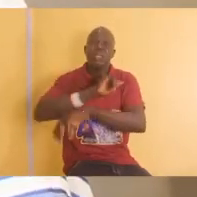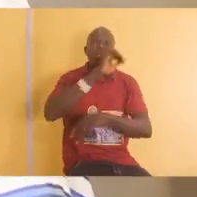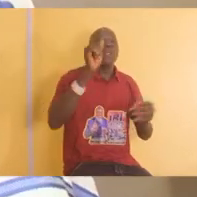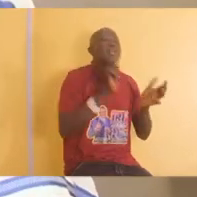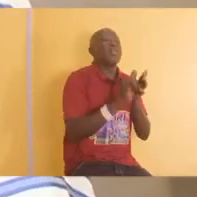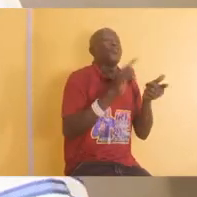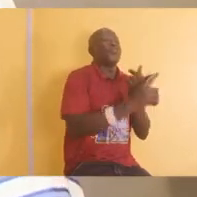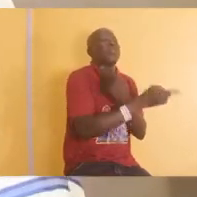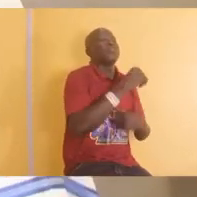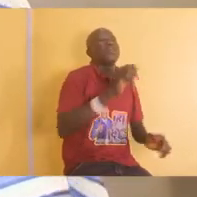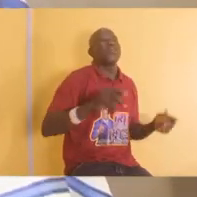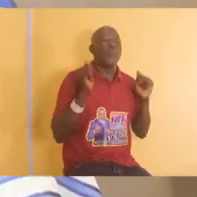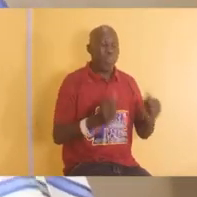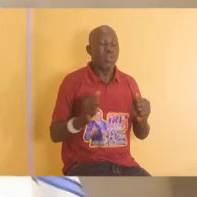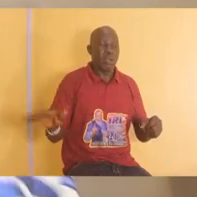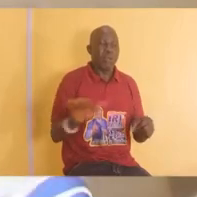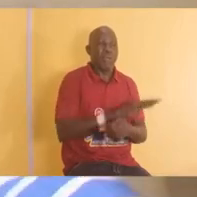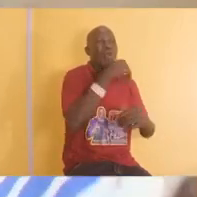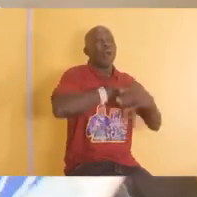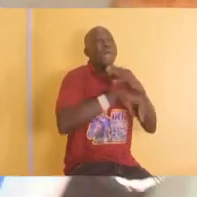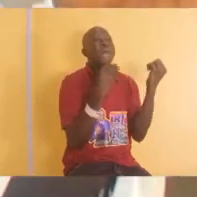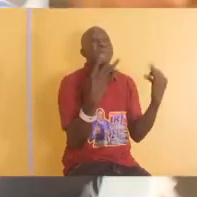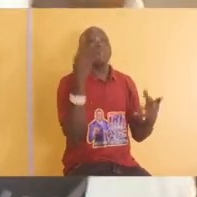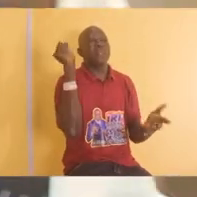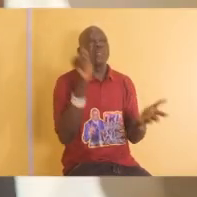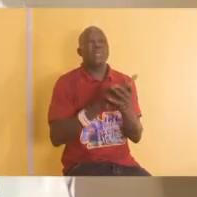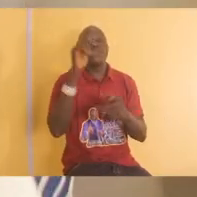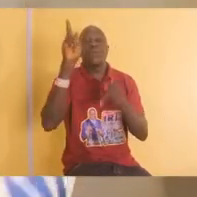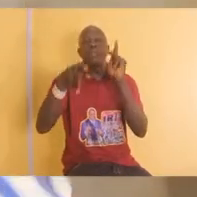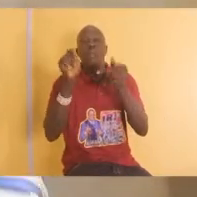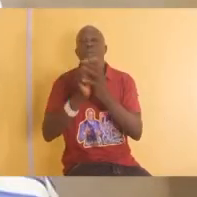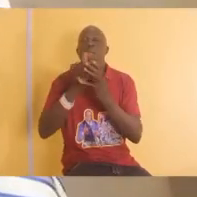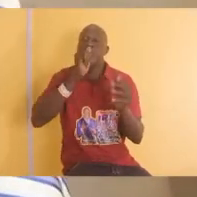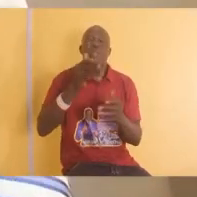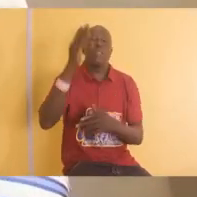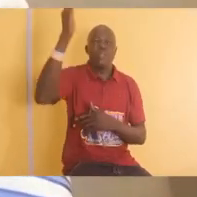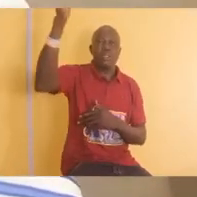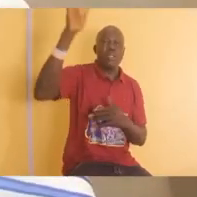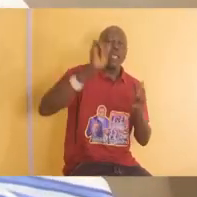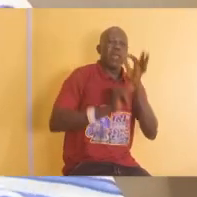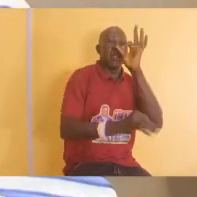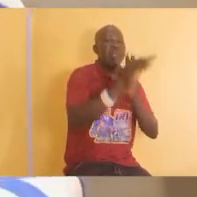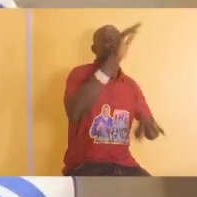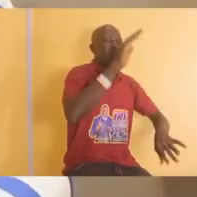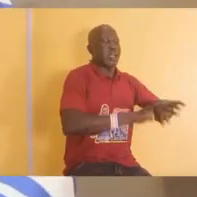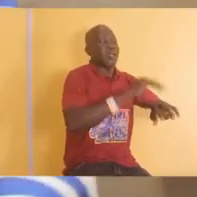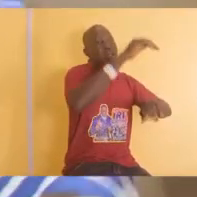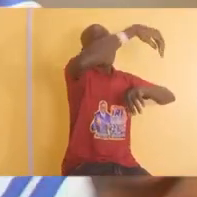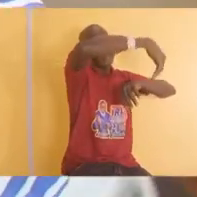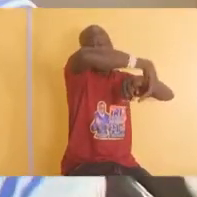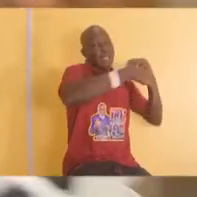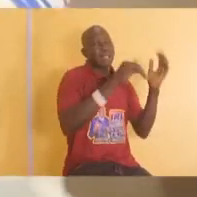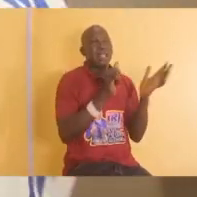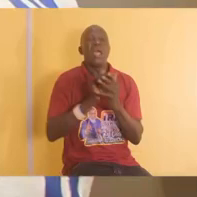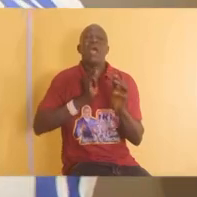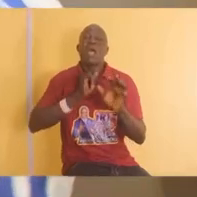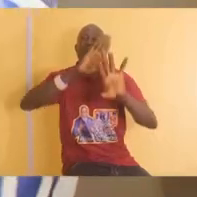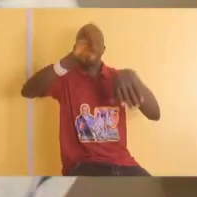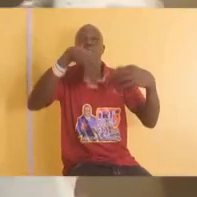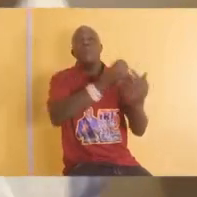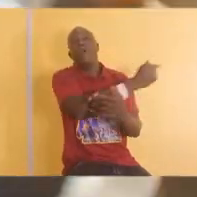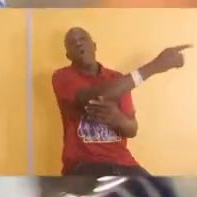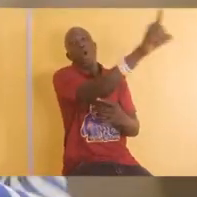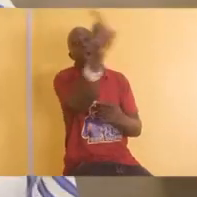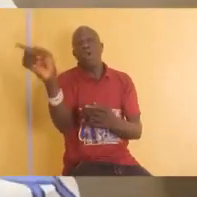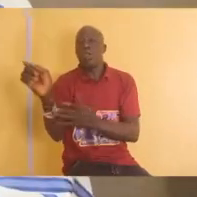now be powerful thousands of people you want to wambe I'll be there in the midnight I'll get out of you